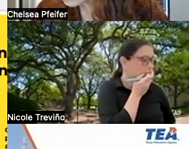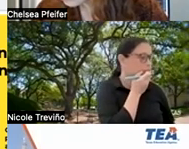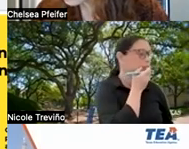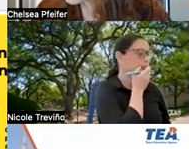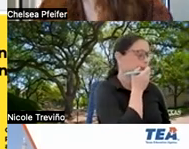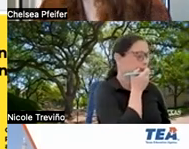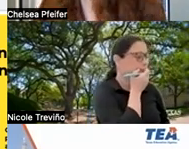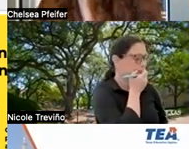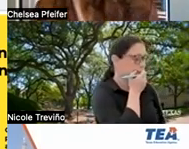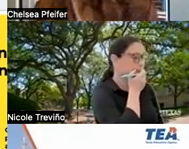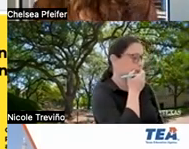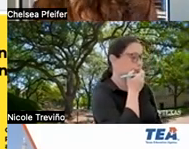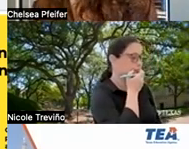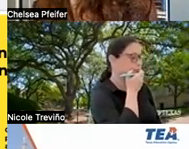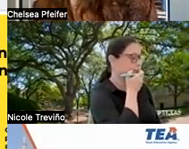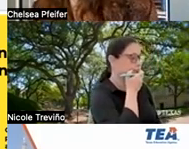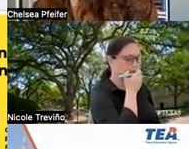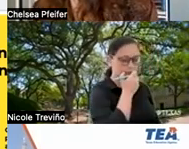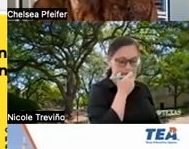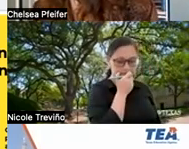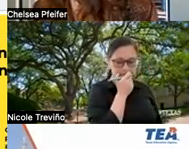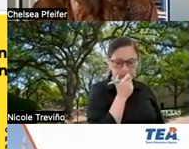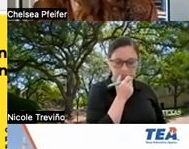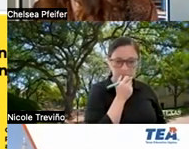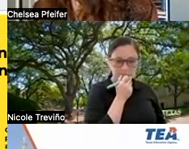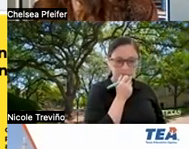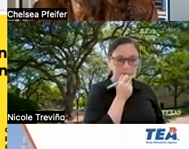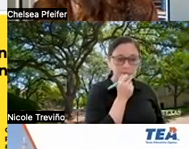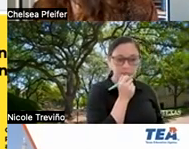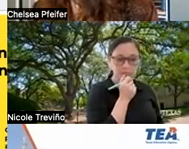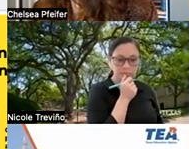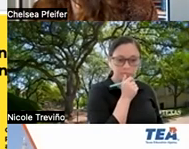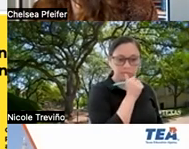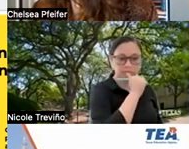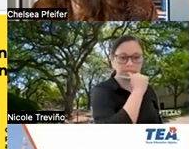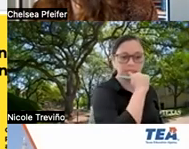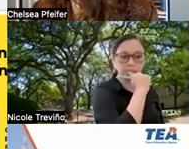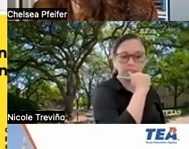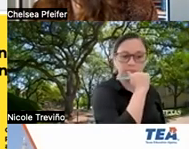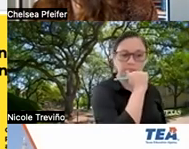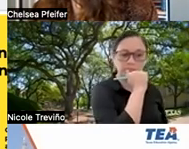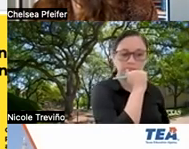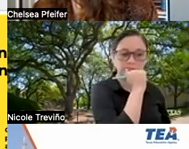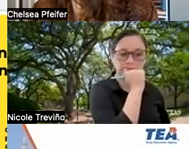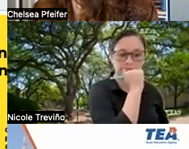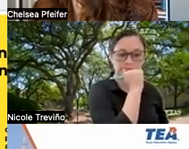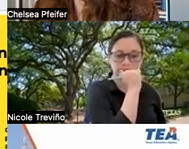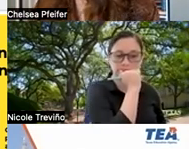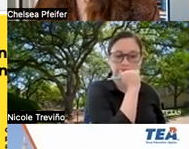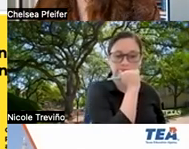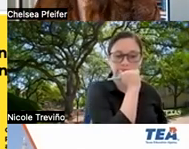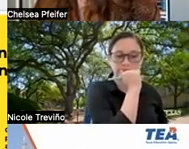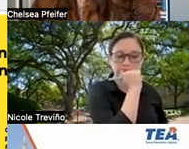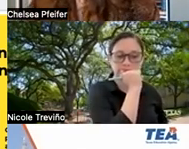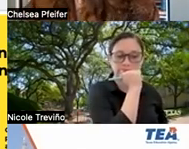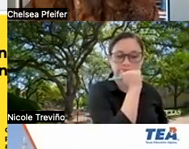jeopardy because of the turnover, because of the caregivers aren't paid well, if the, you know, everything down to the